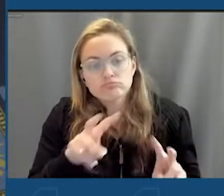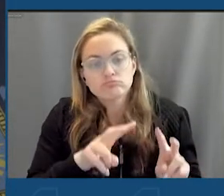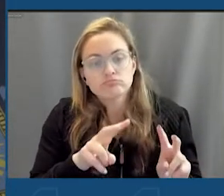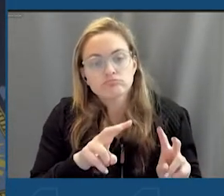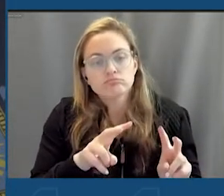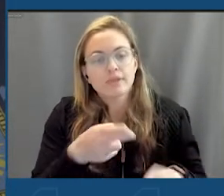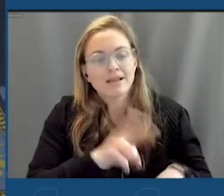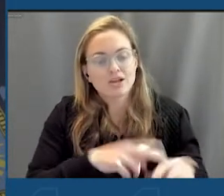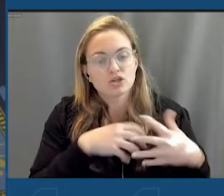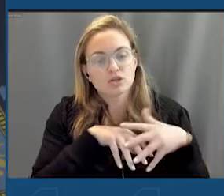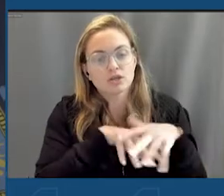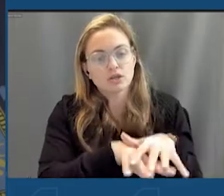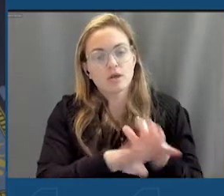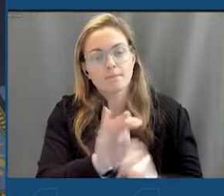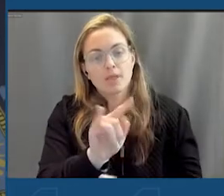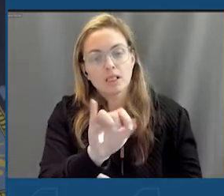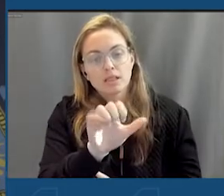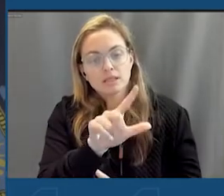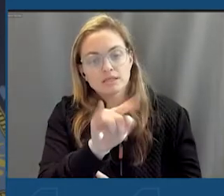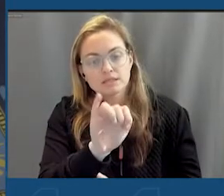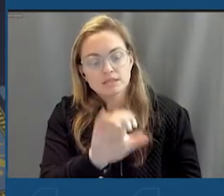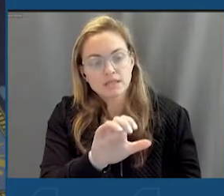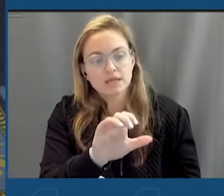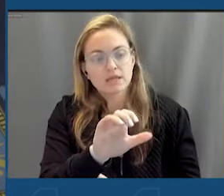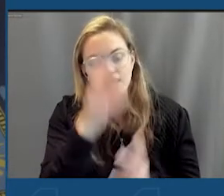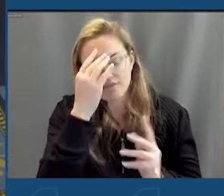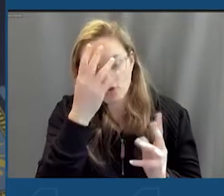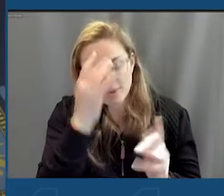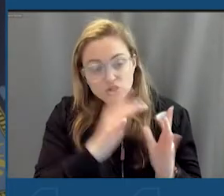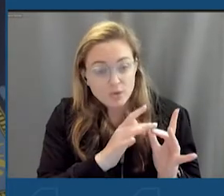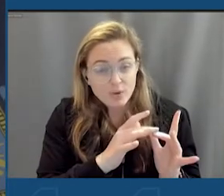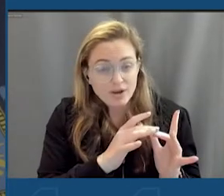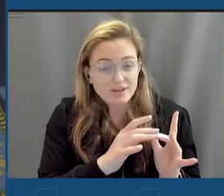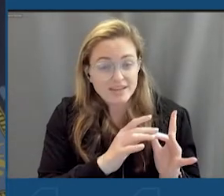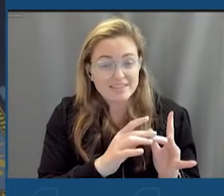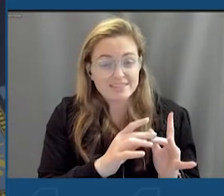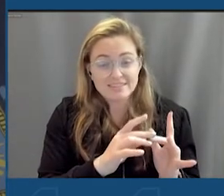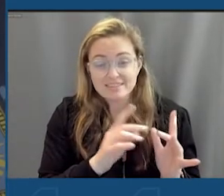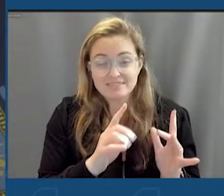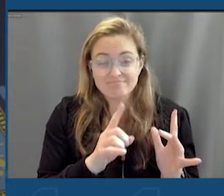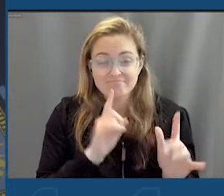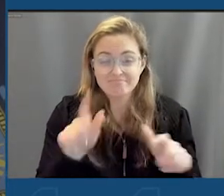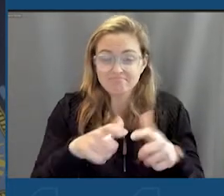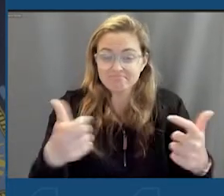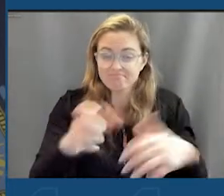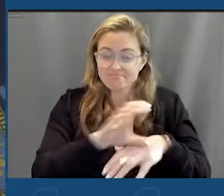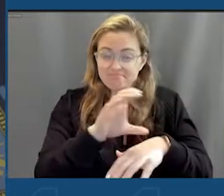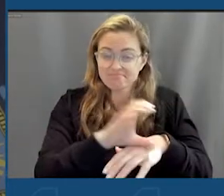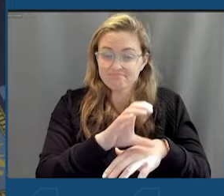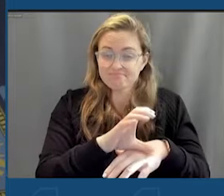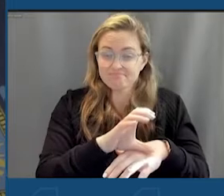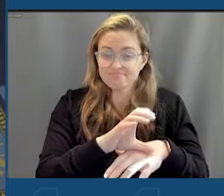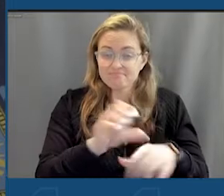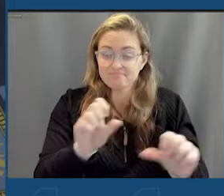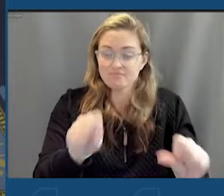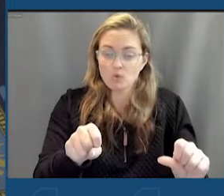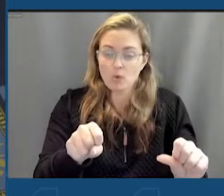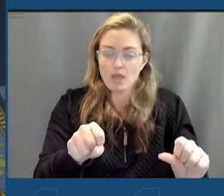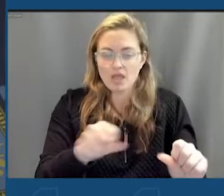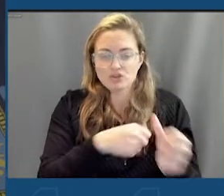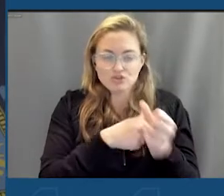Integrated Ballistic Information Network, which is a mouthful, but it's a supercomputer. And what this does is, like, you can